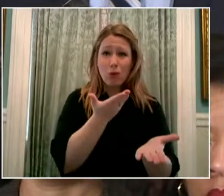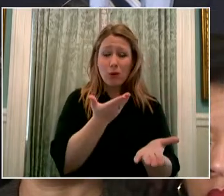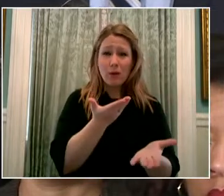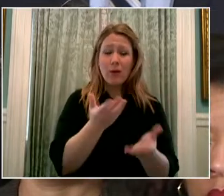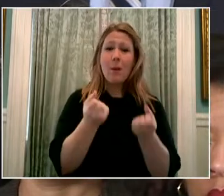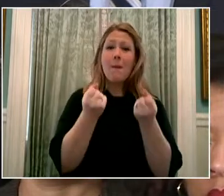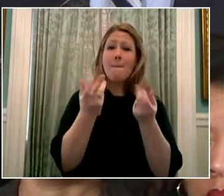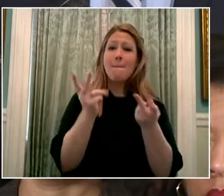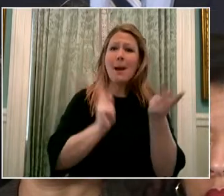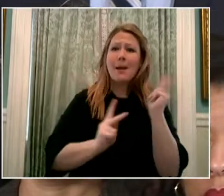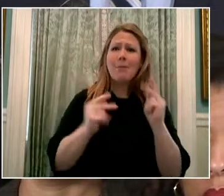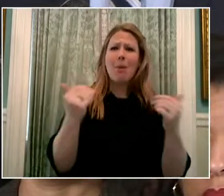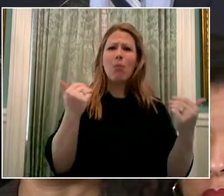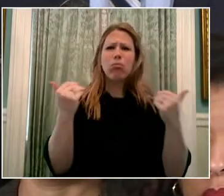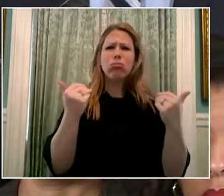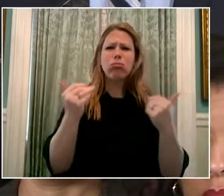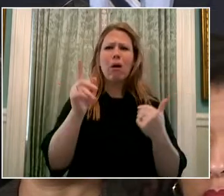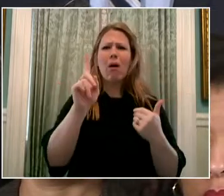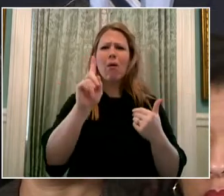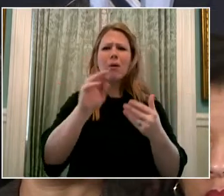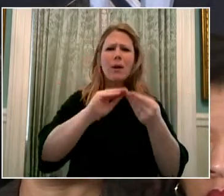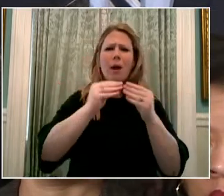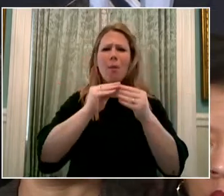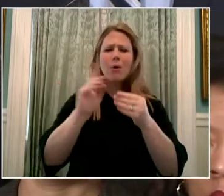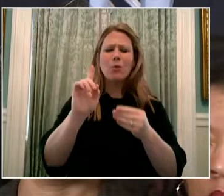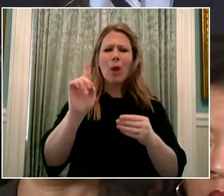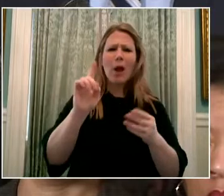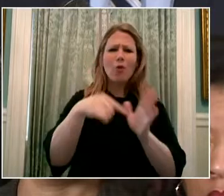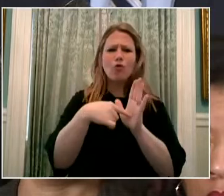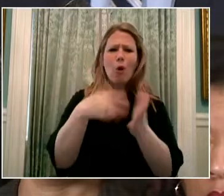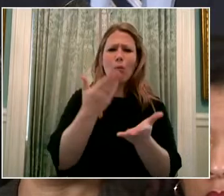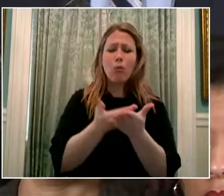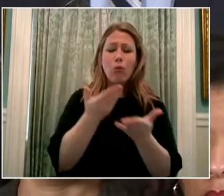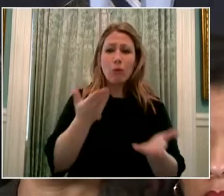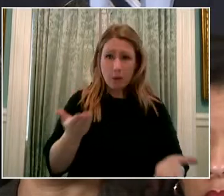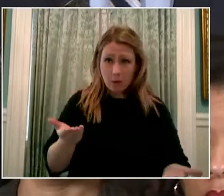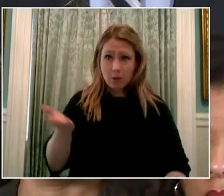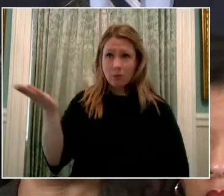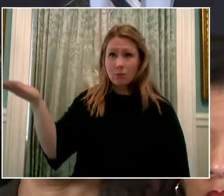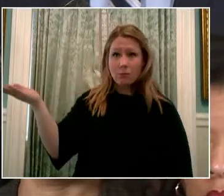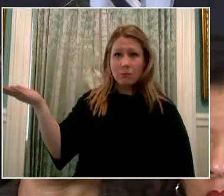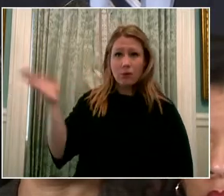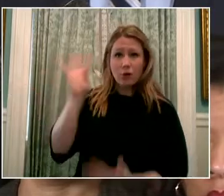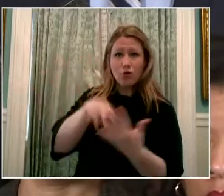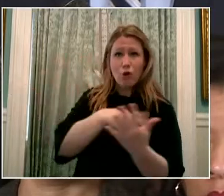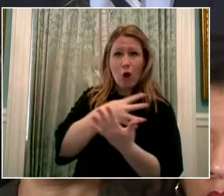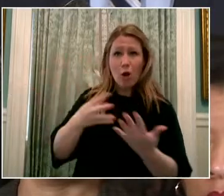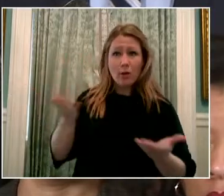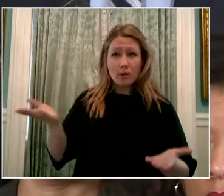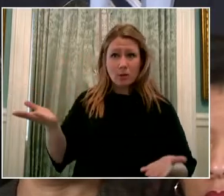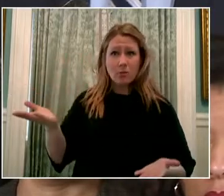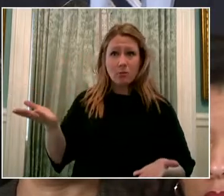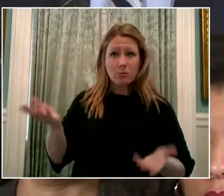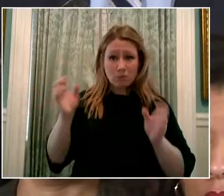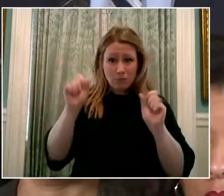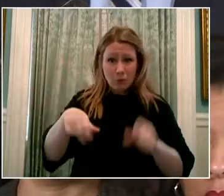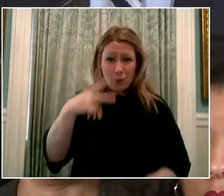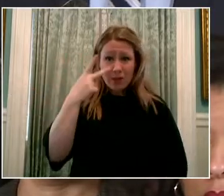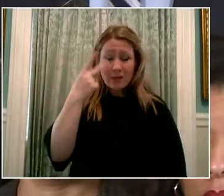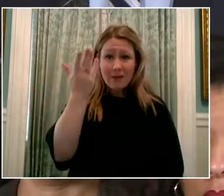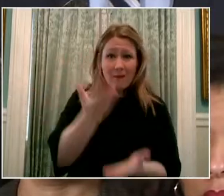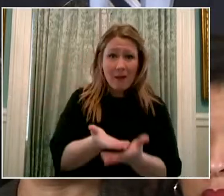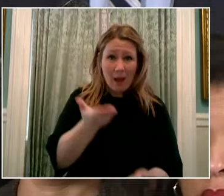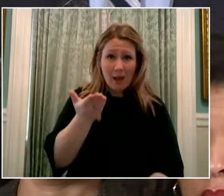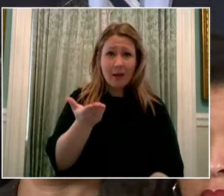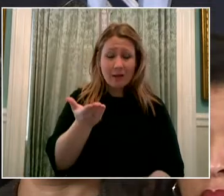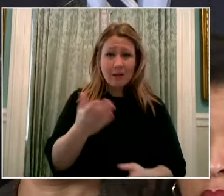The budget director has been stating it over and over again. That is what these charts are for. So you can see the facts. The